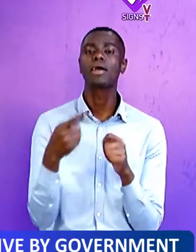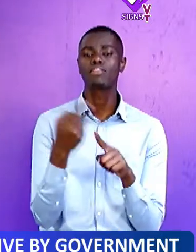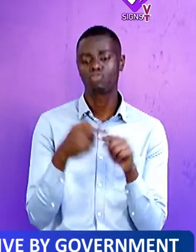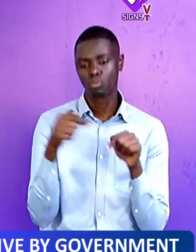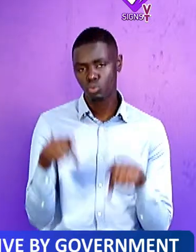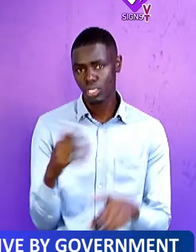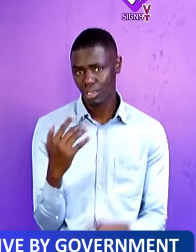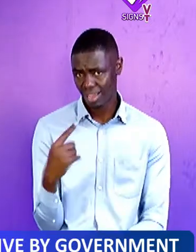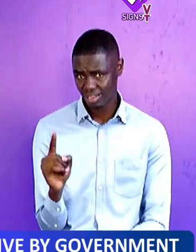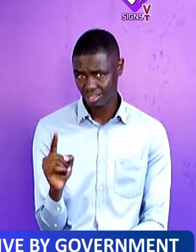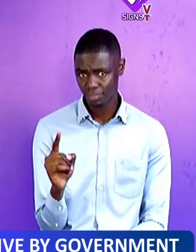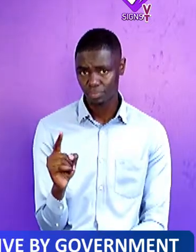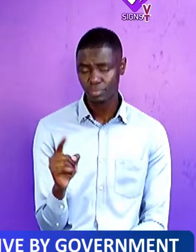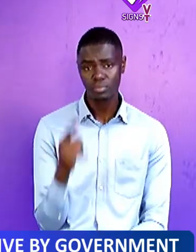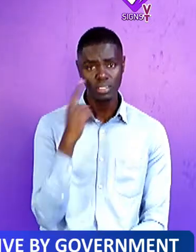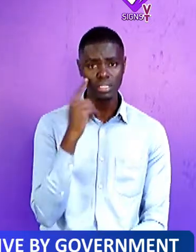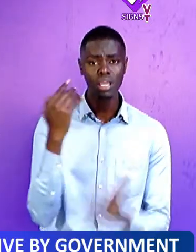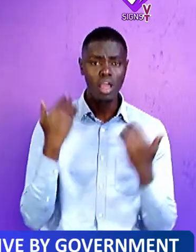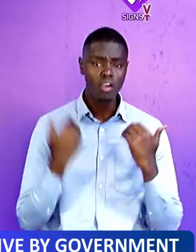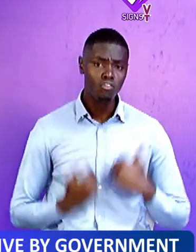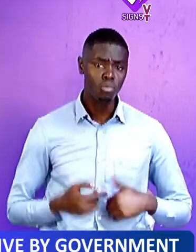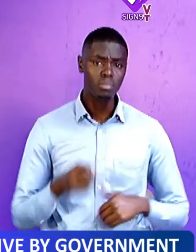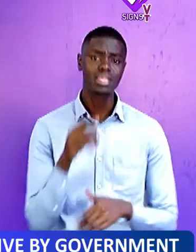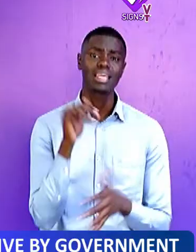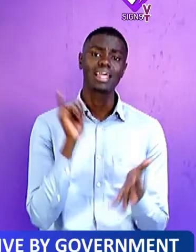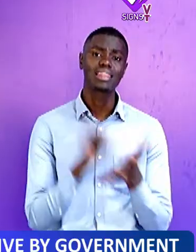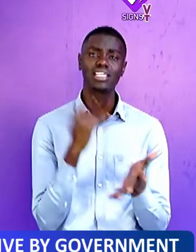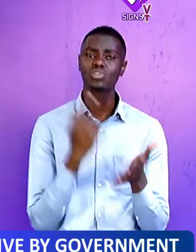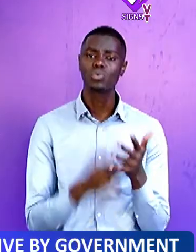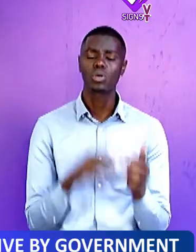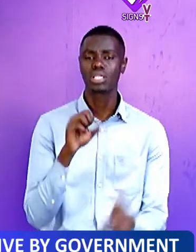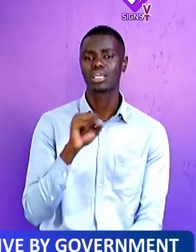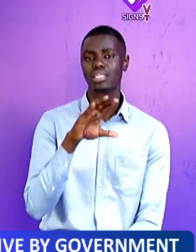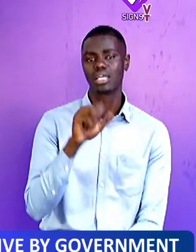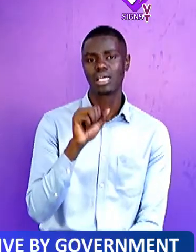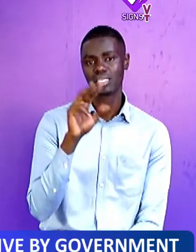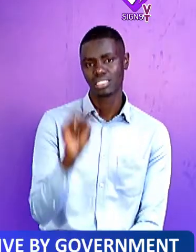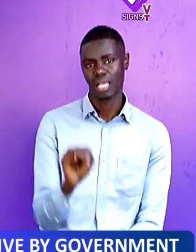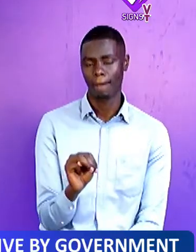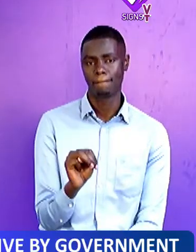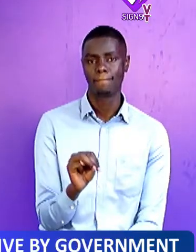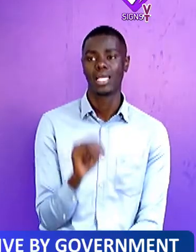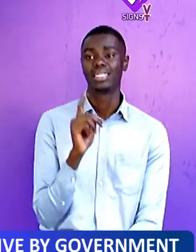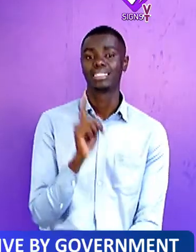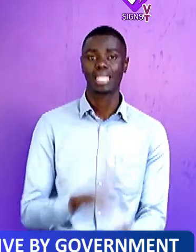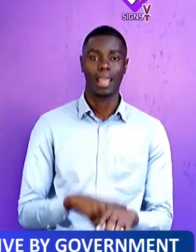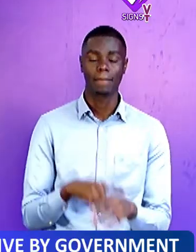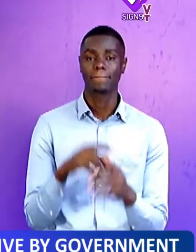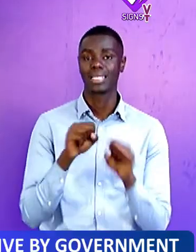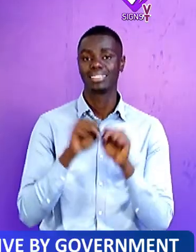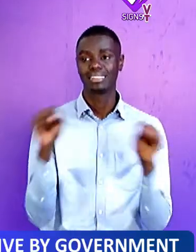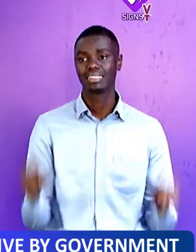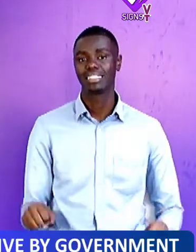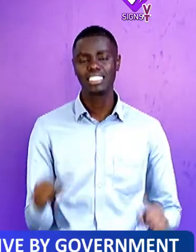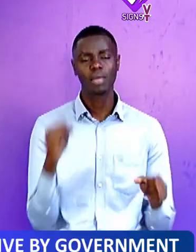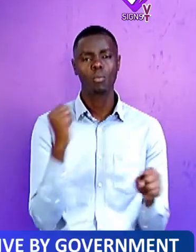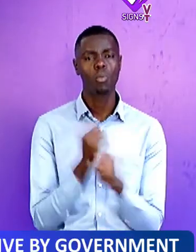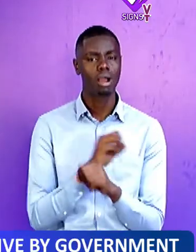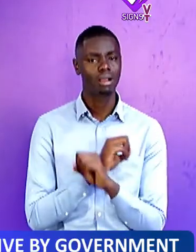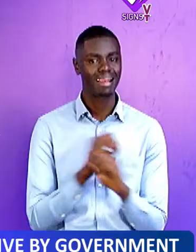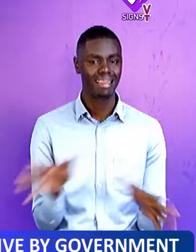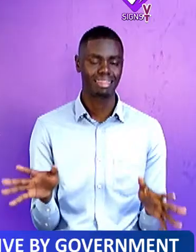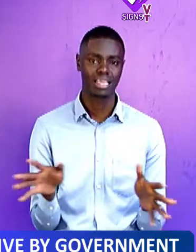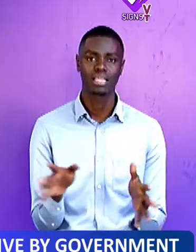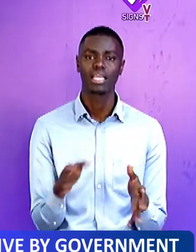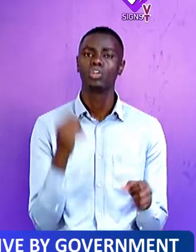it? So for me, this is what I would call scams. Because when systems are not in place